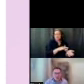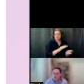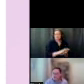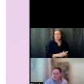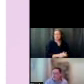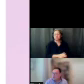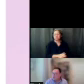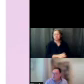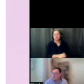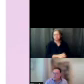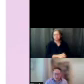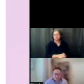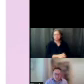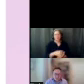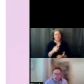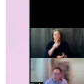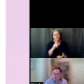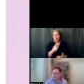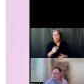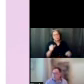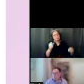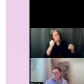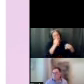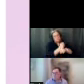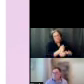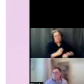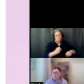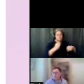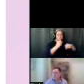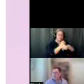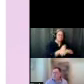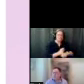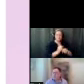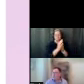there's a lot to fight against. I felt like I had to